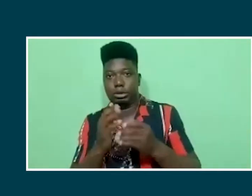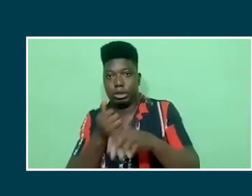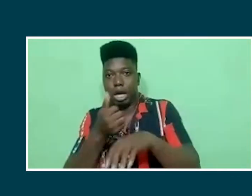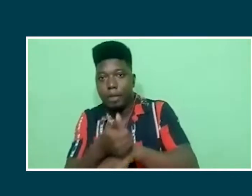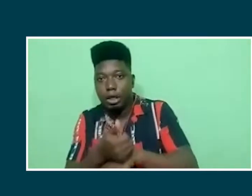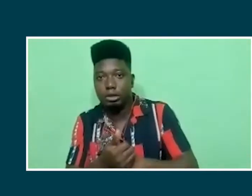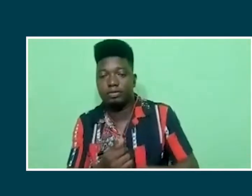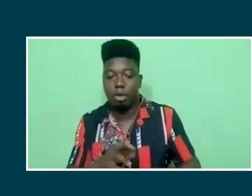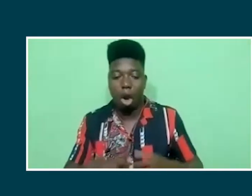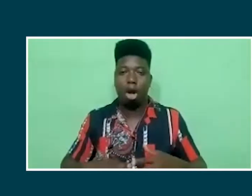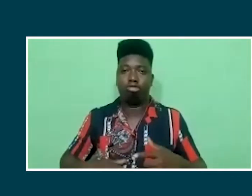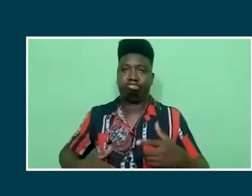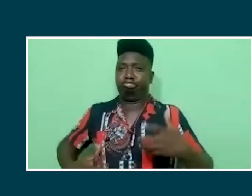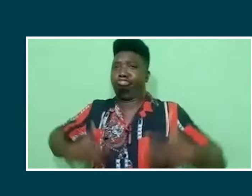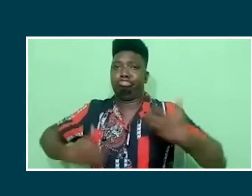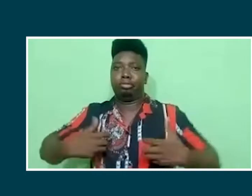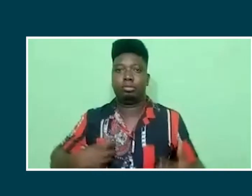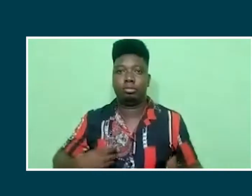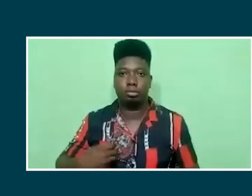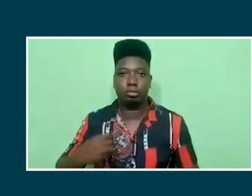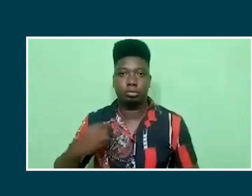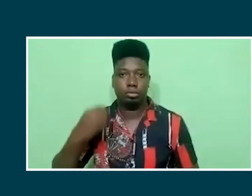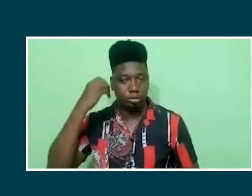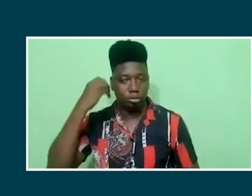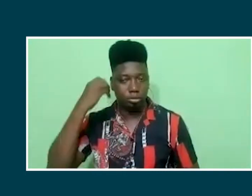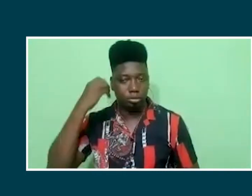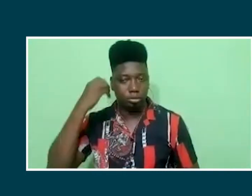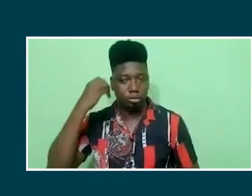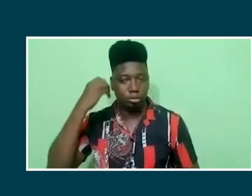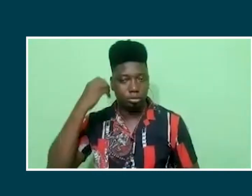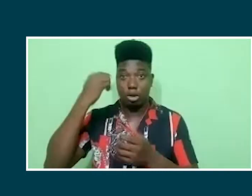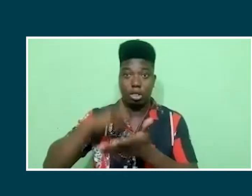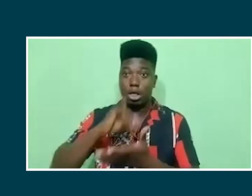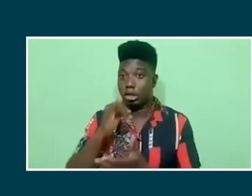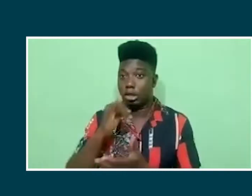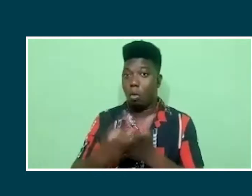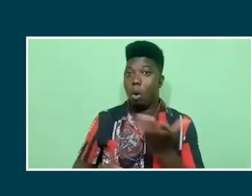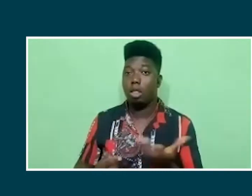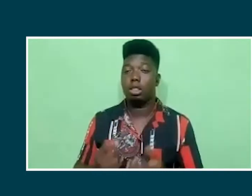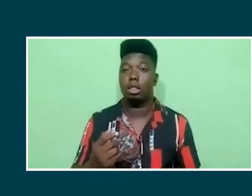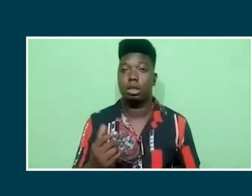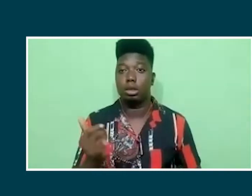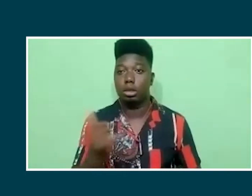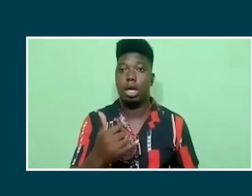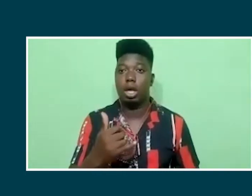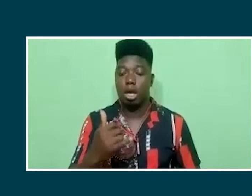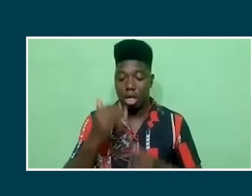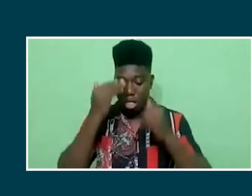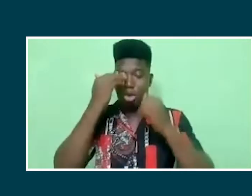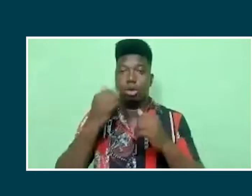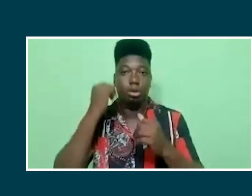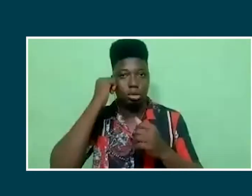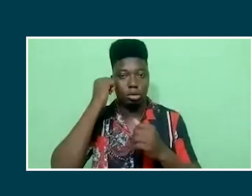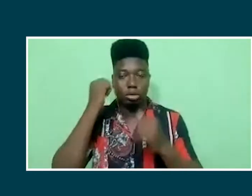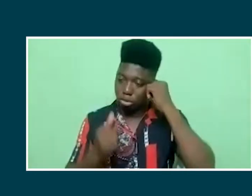aggressive. Why? Because that is what they know as being strong. But you can also show being